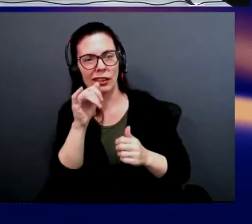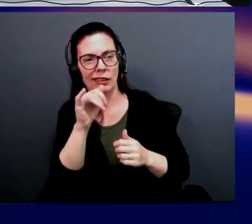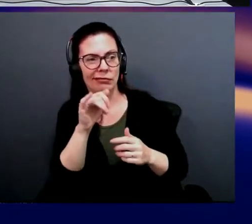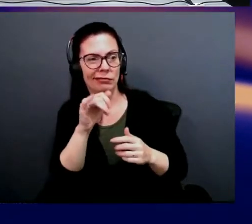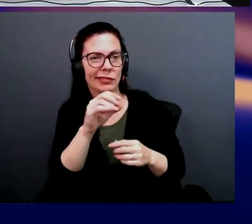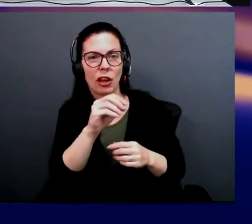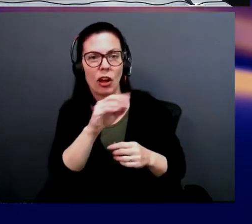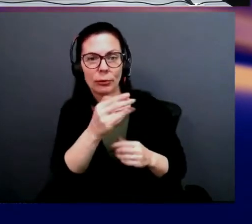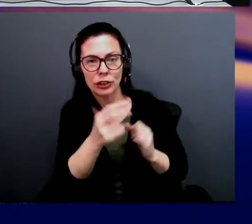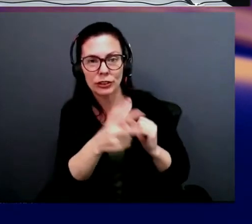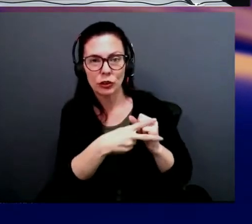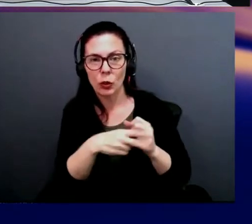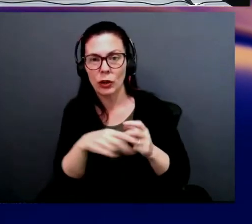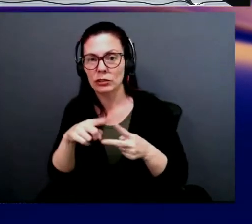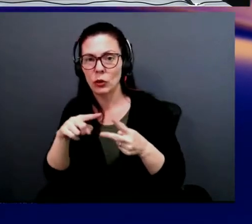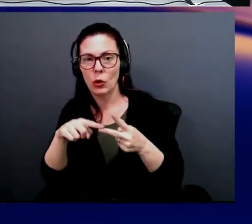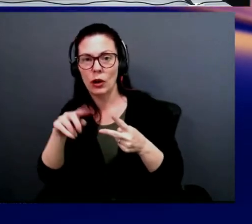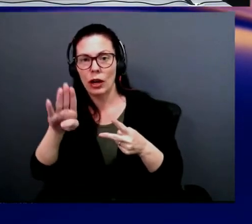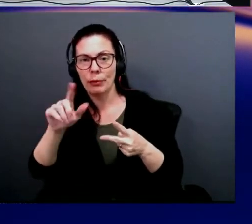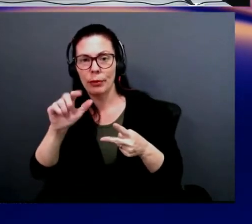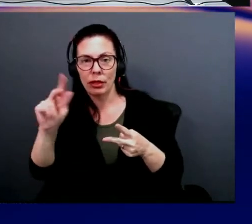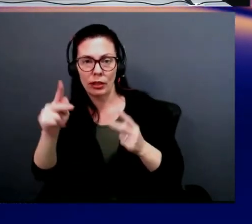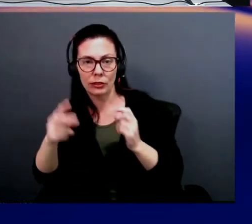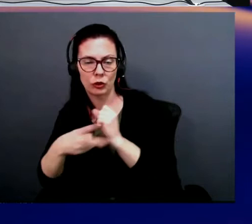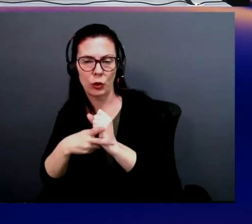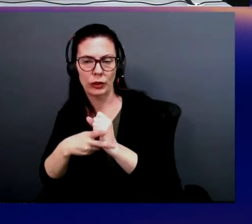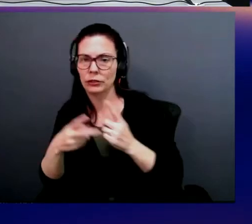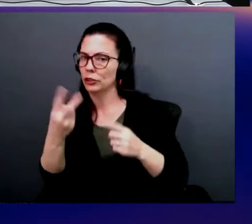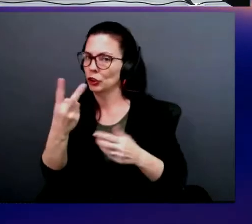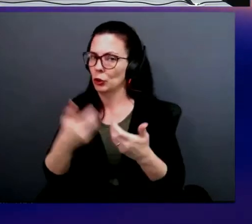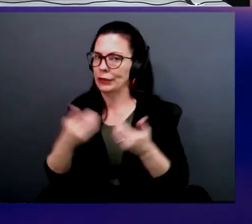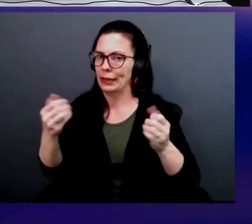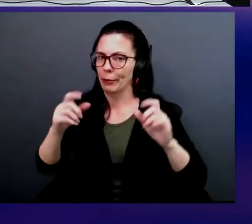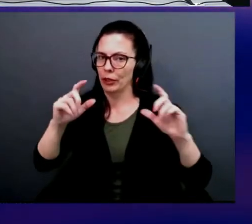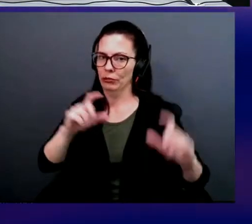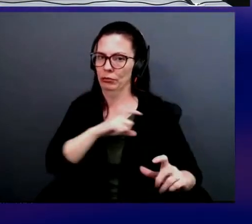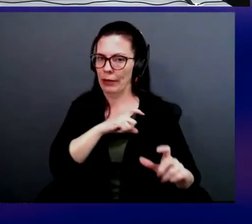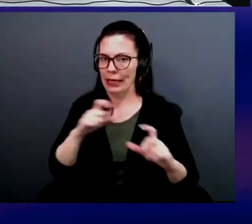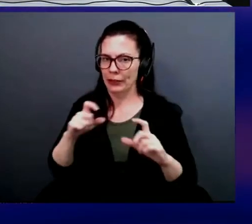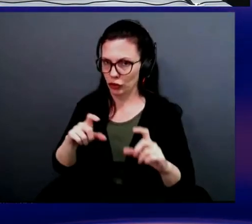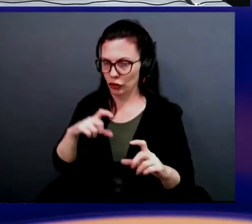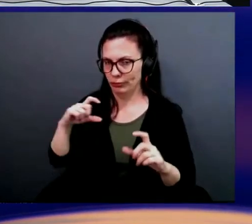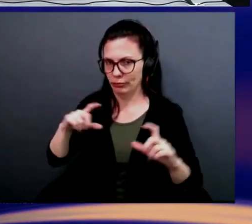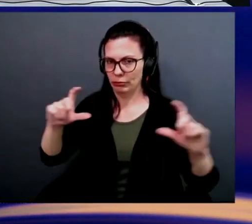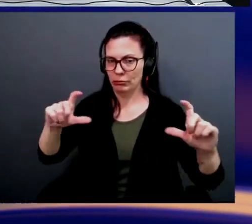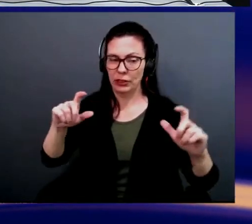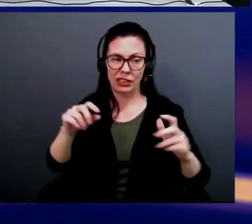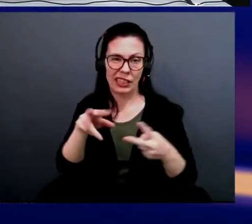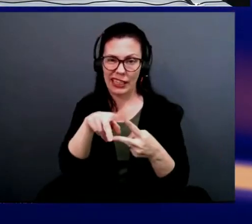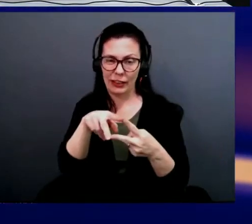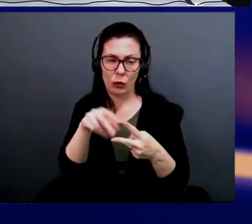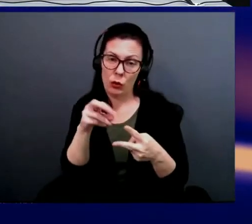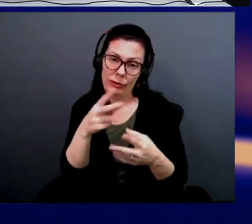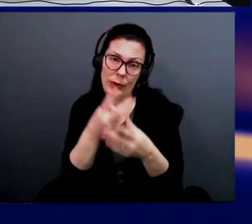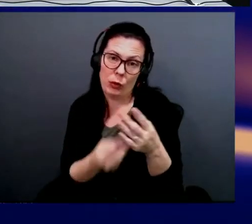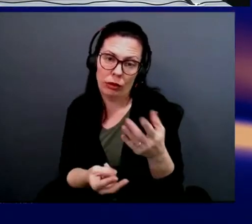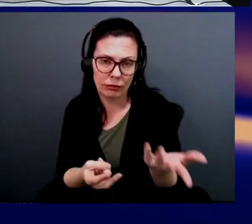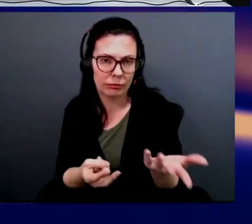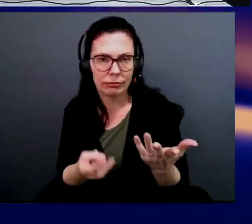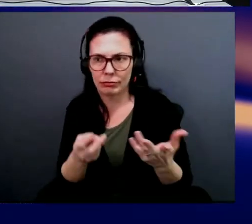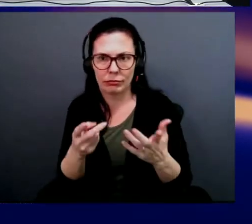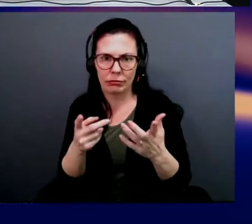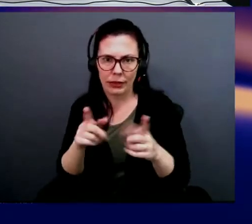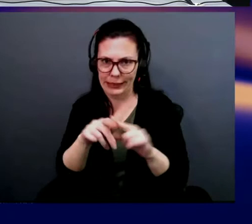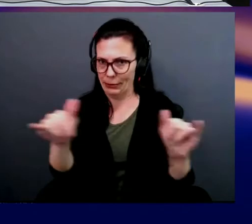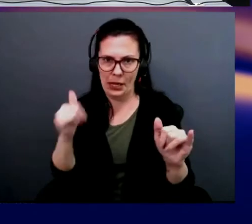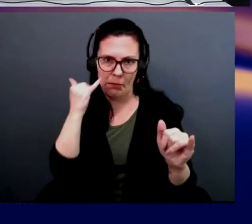or block storage. Oh. Now, these are two separate badges, so you can go for either or. Okay. Or you can go for both. Or both, right? Yeah. Even at the same time. It's